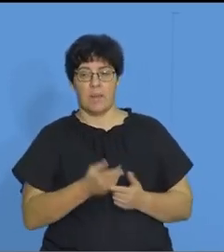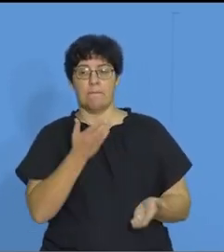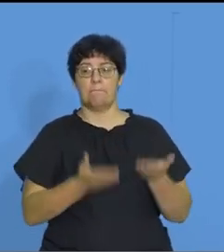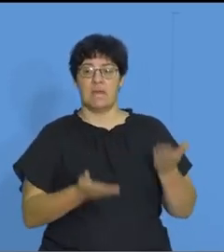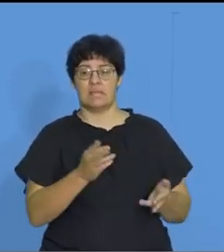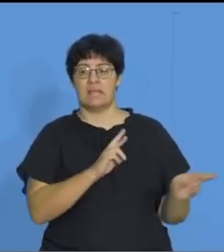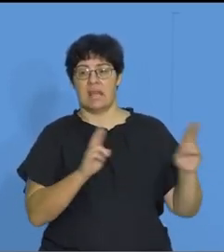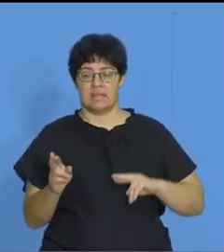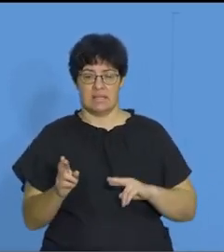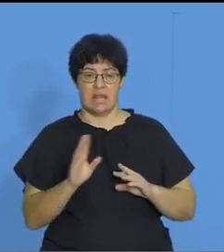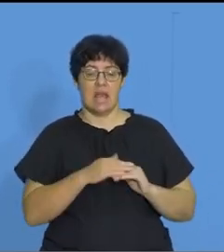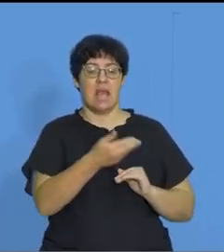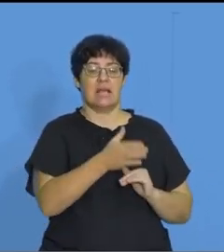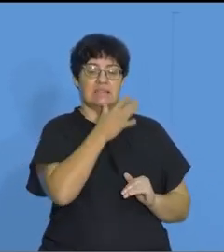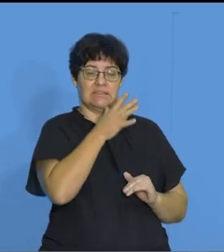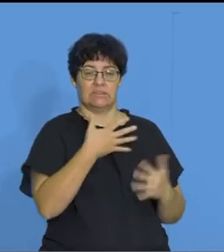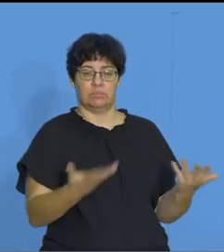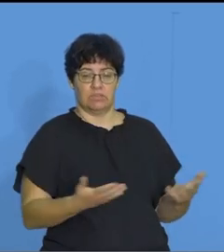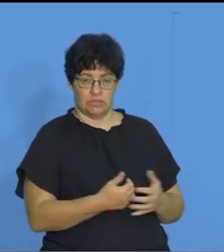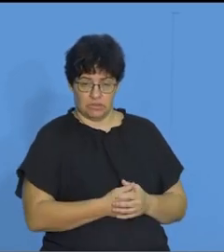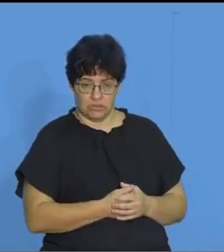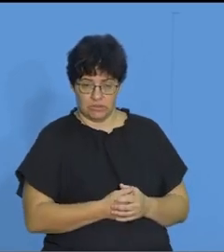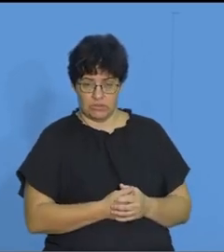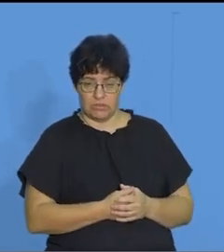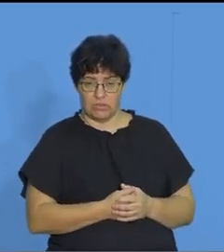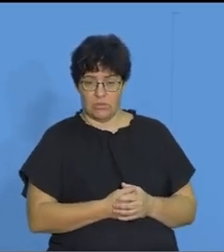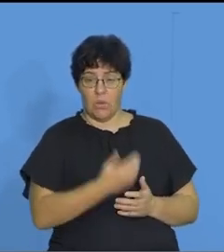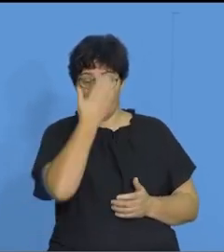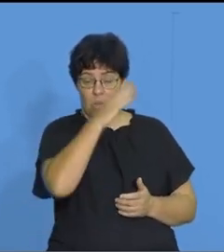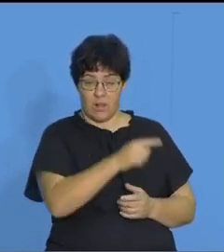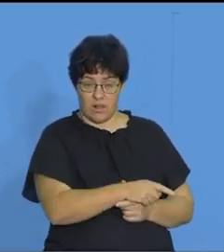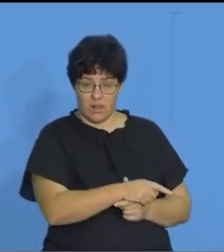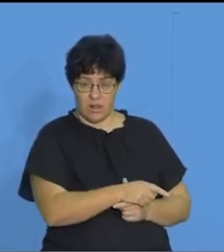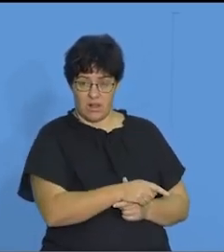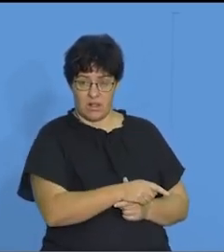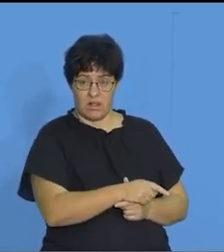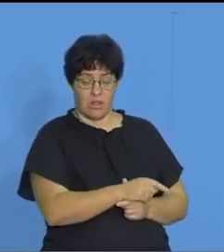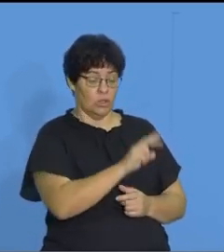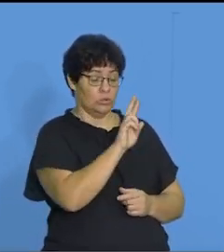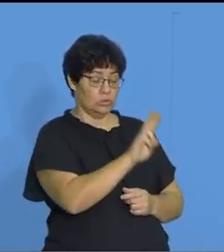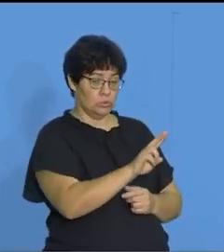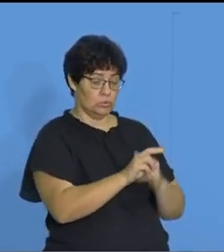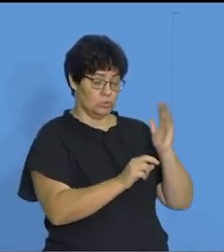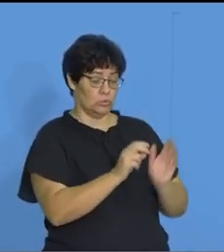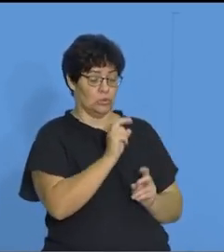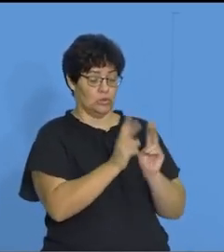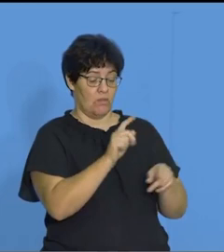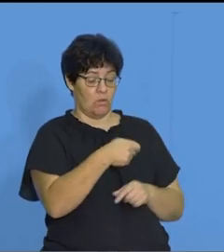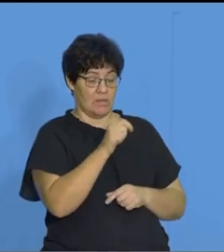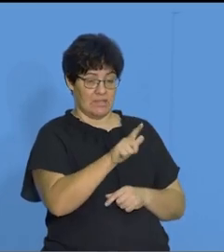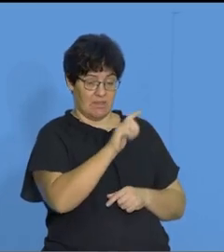us what mass of the reactant is in excess. We need to go back. We know that 2 multiplied